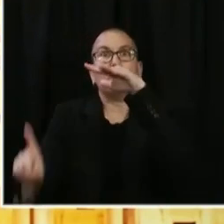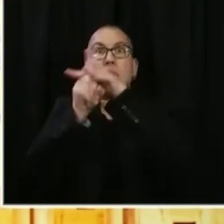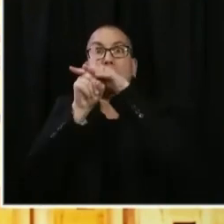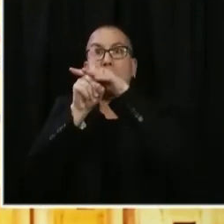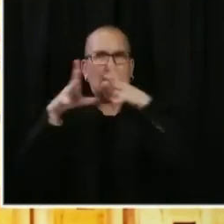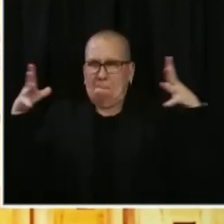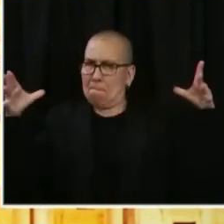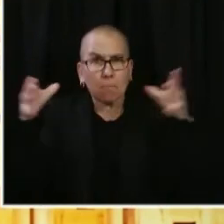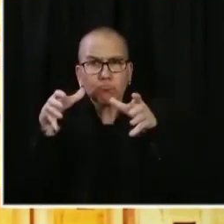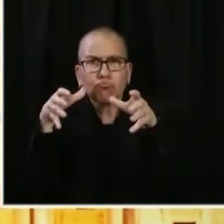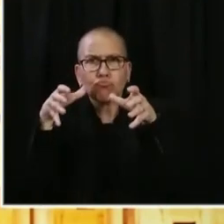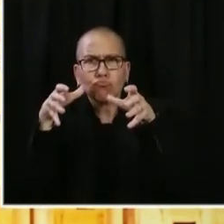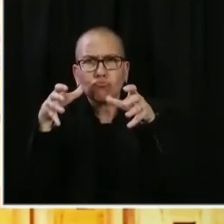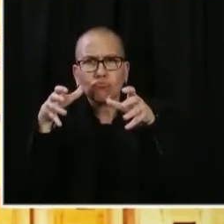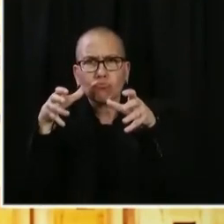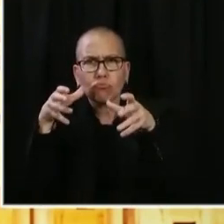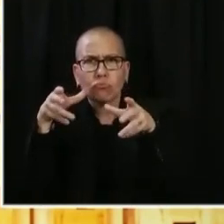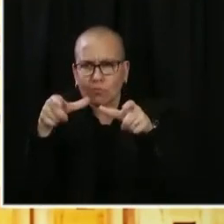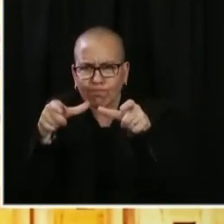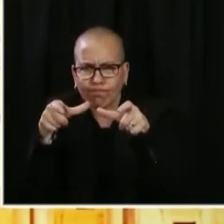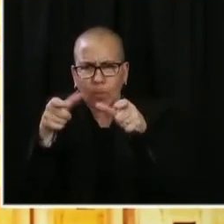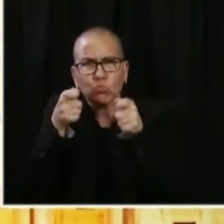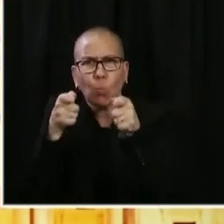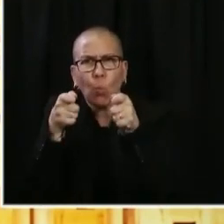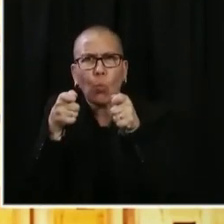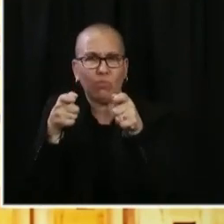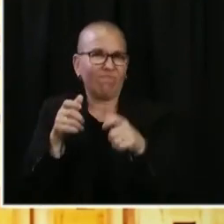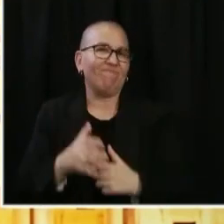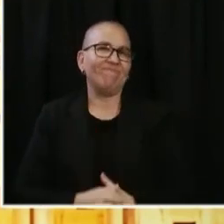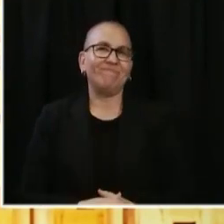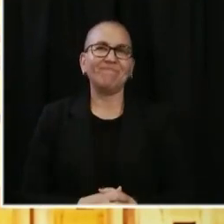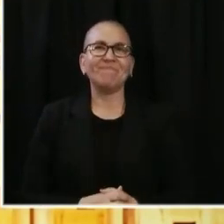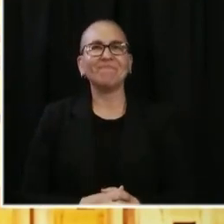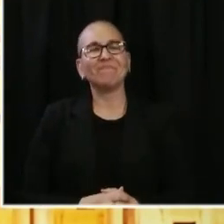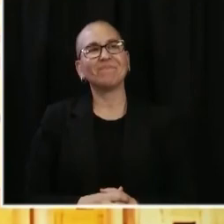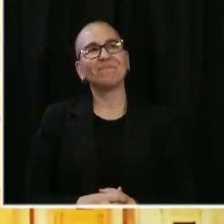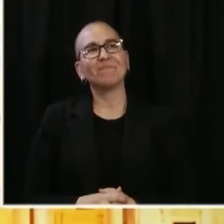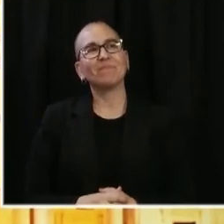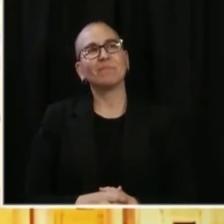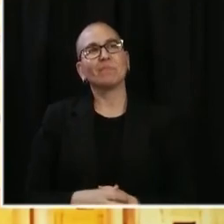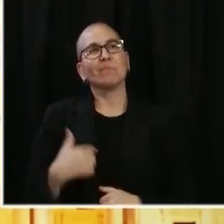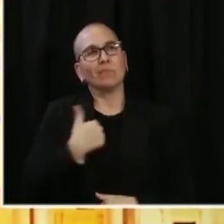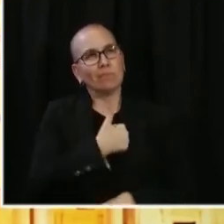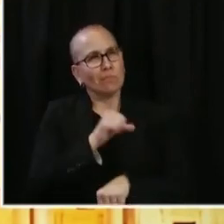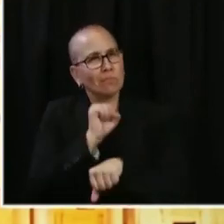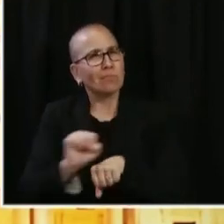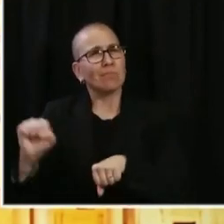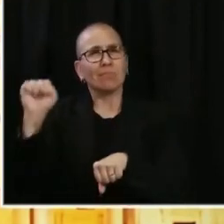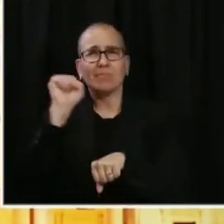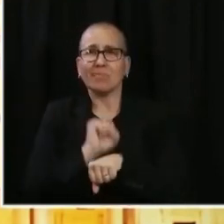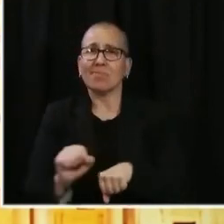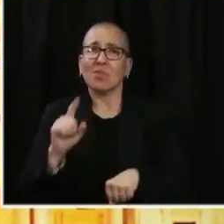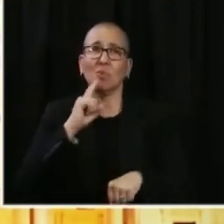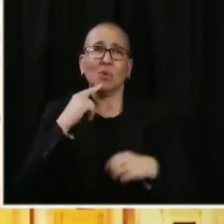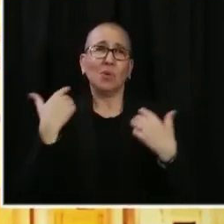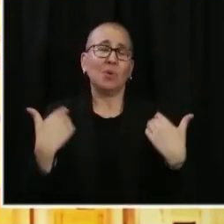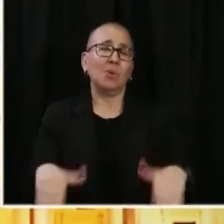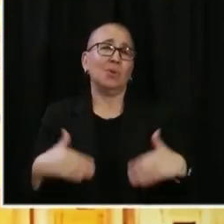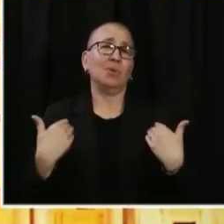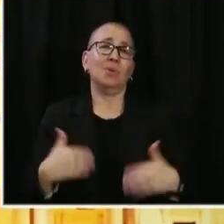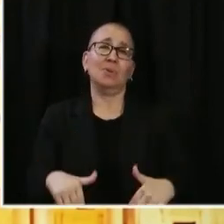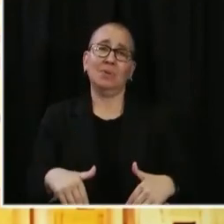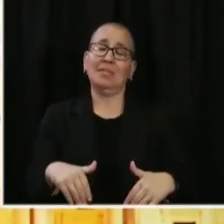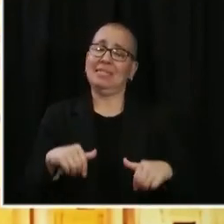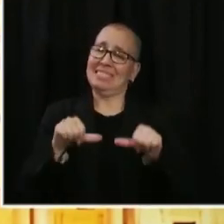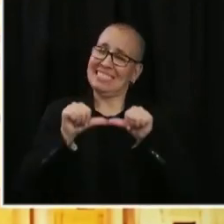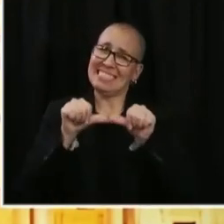places like food processing plants. But we've got work to do, work that we all must do. We must continue to slow the spread of the